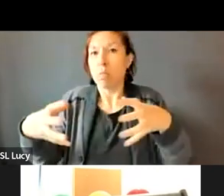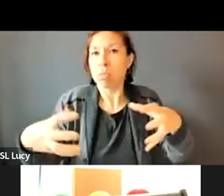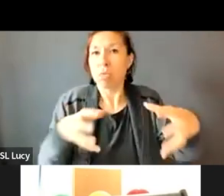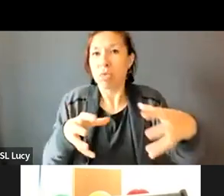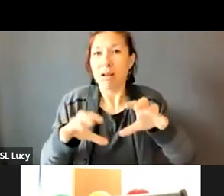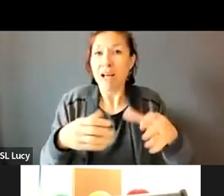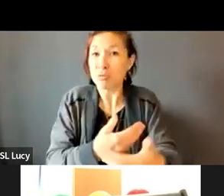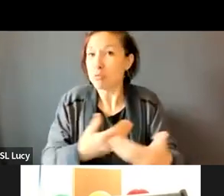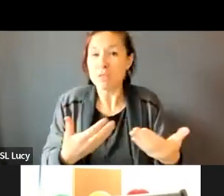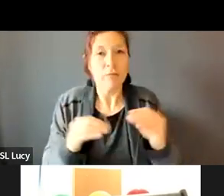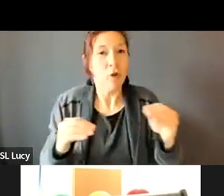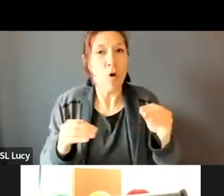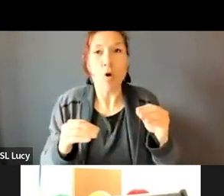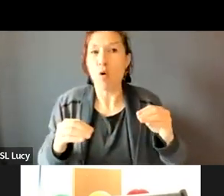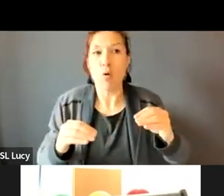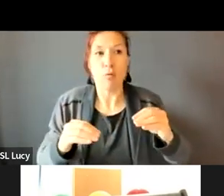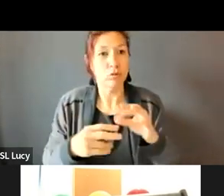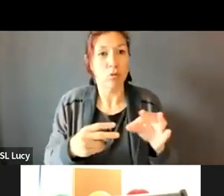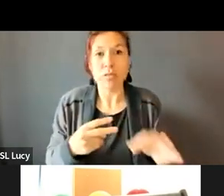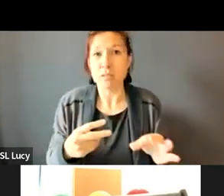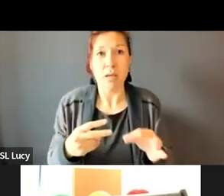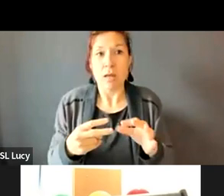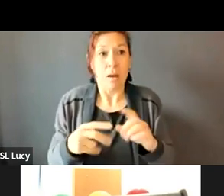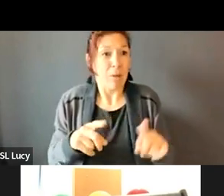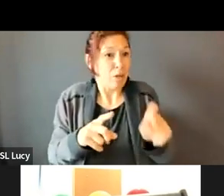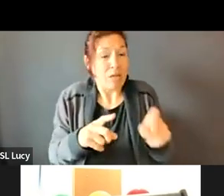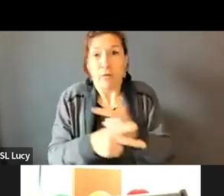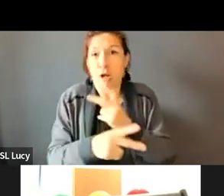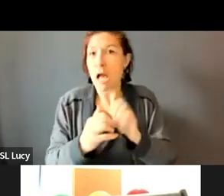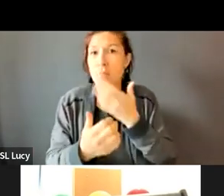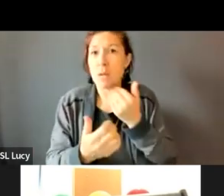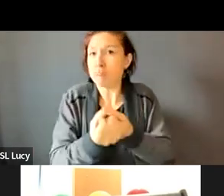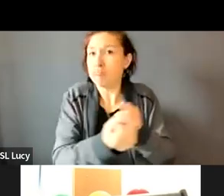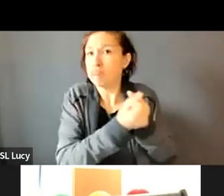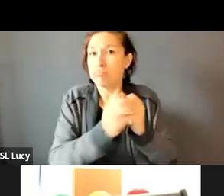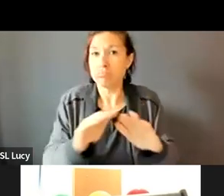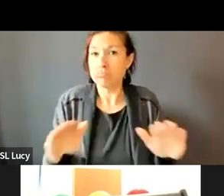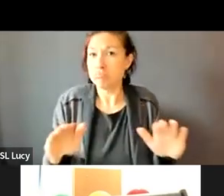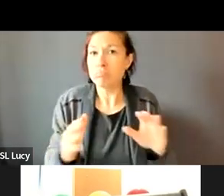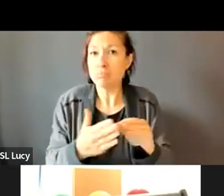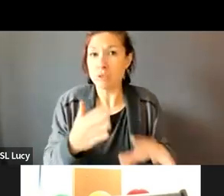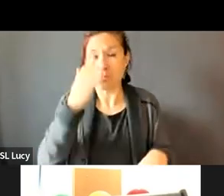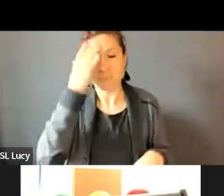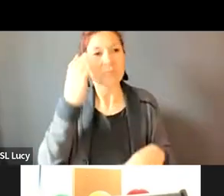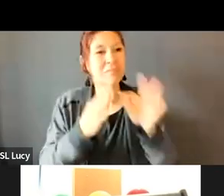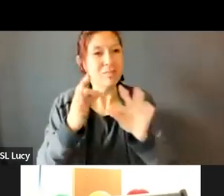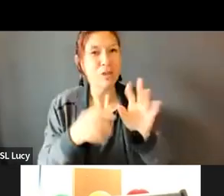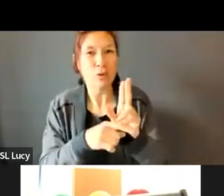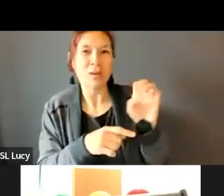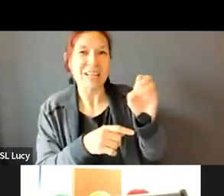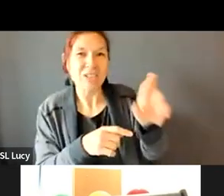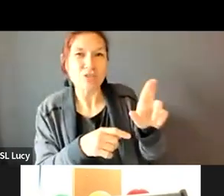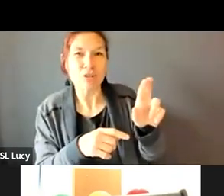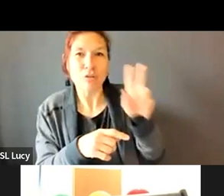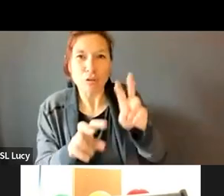that we can truly operationalize for kids so rather than using Esser to transition